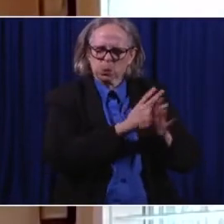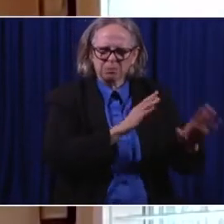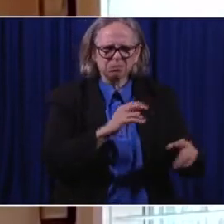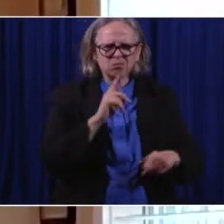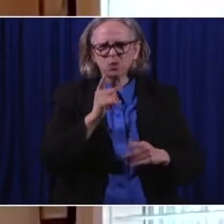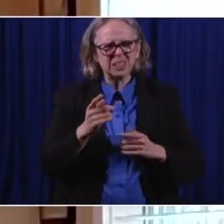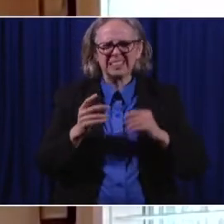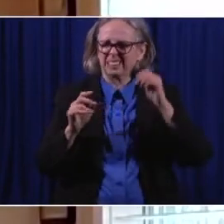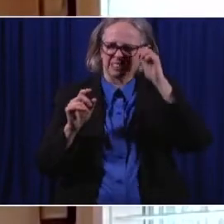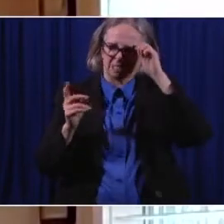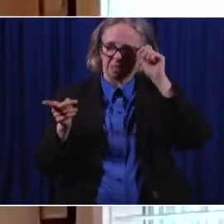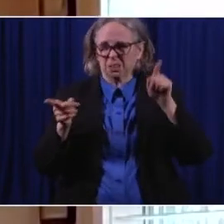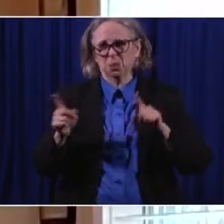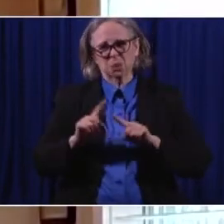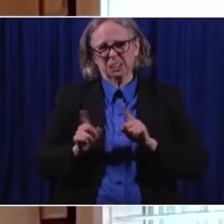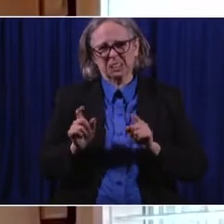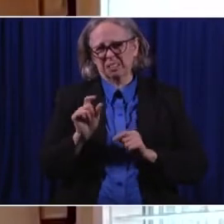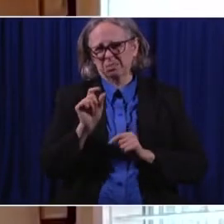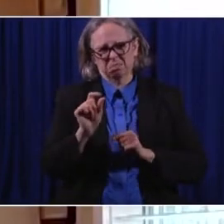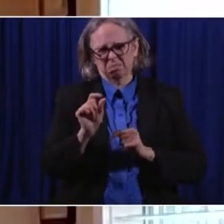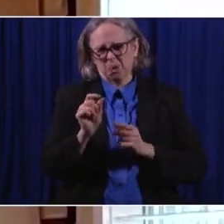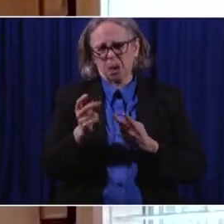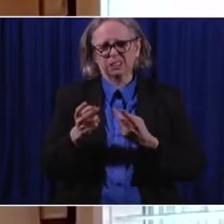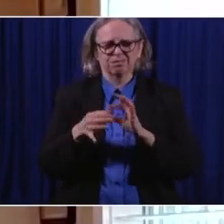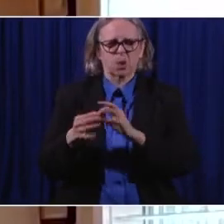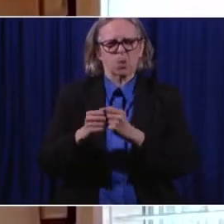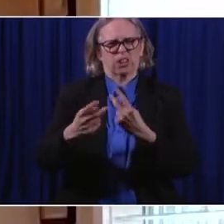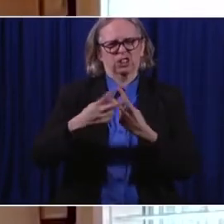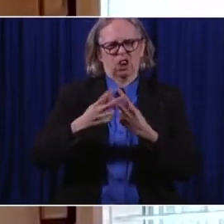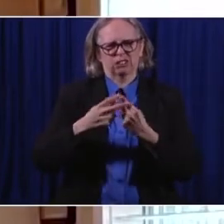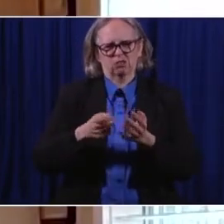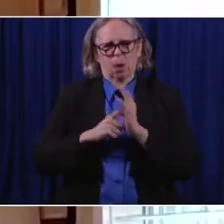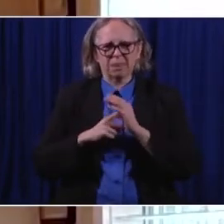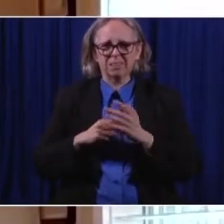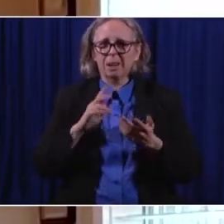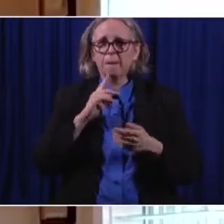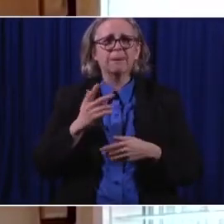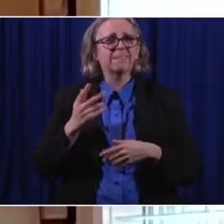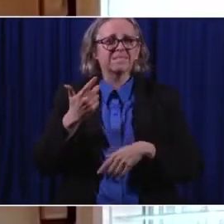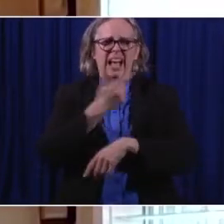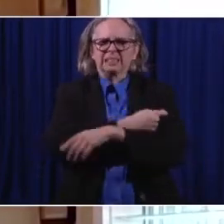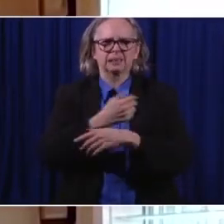between the vaccines. I would consider them to be very close cousins.